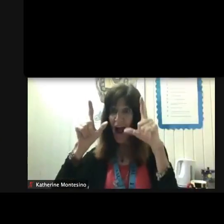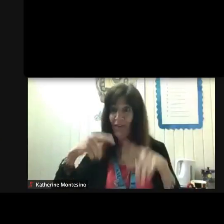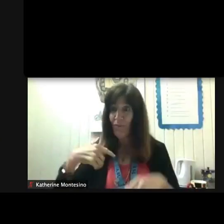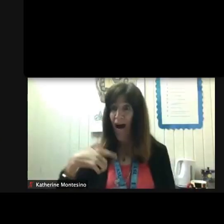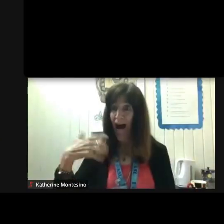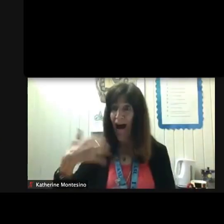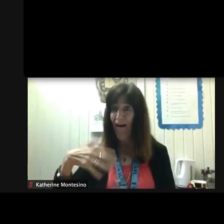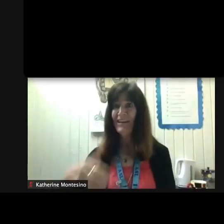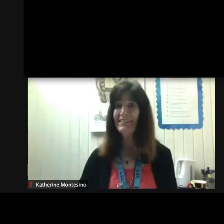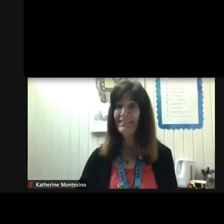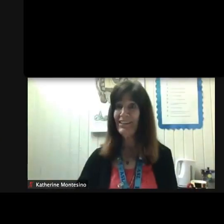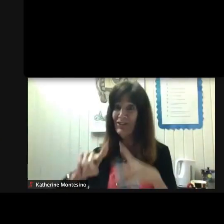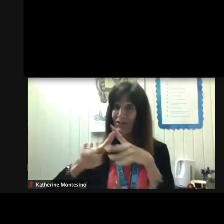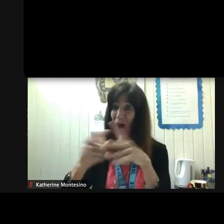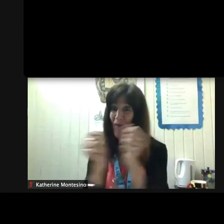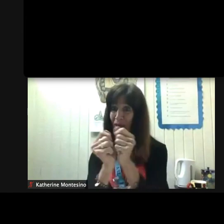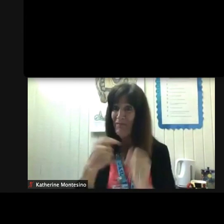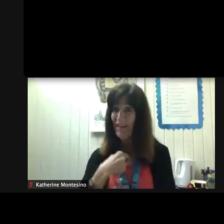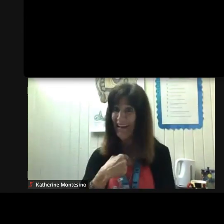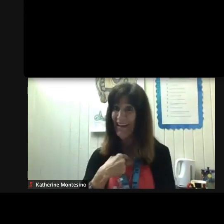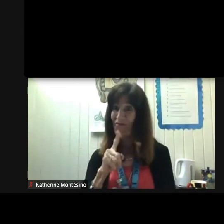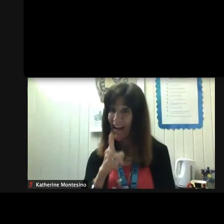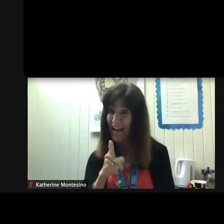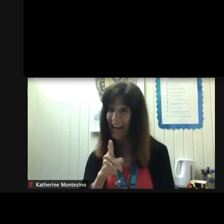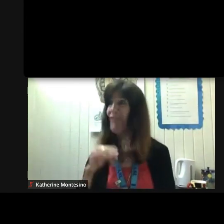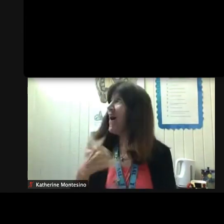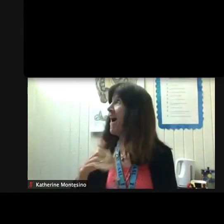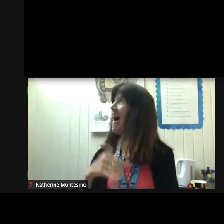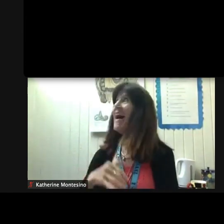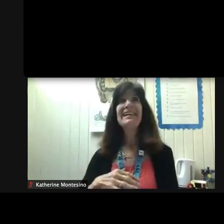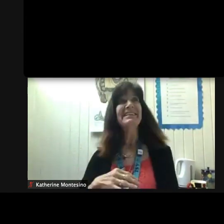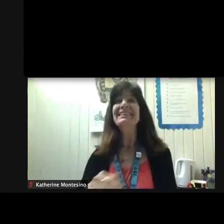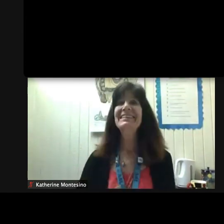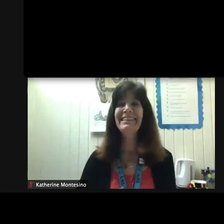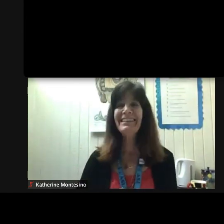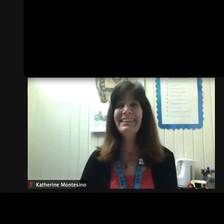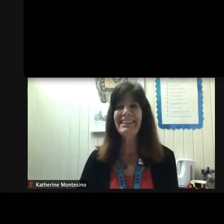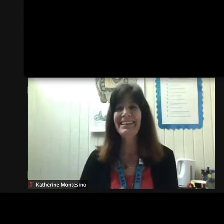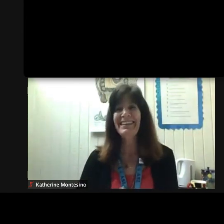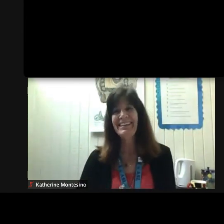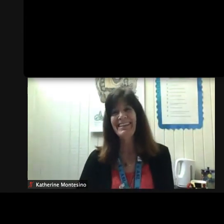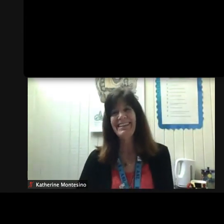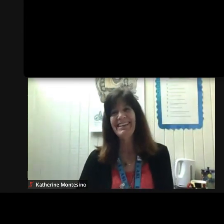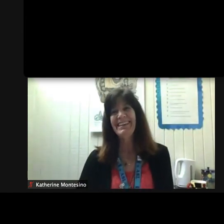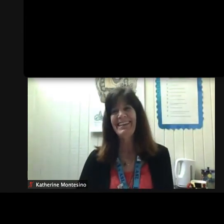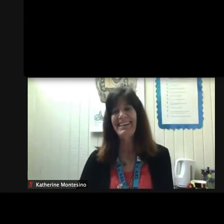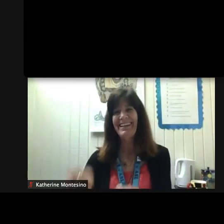Really? Surprise? Um, okay. You're starting with me? Really? Wow. All right.